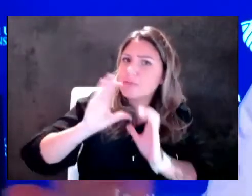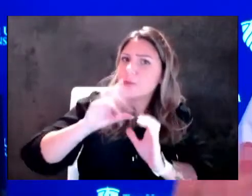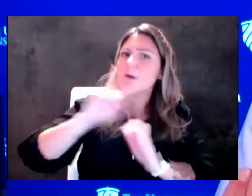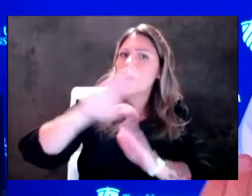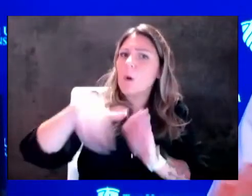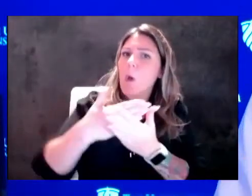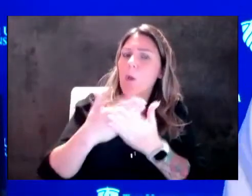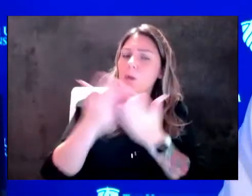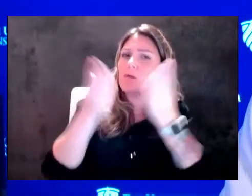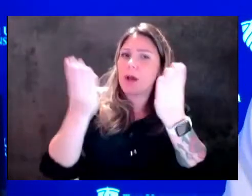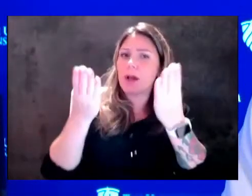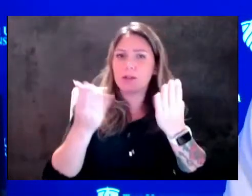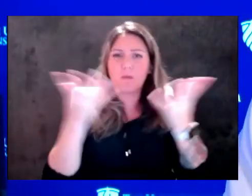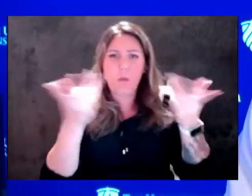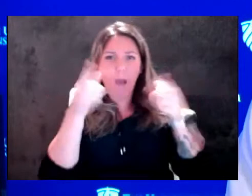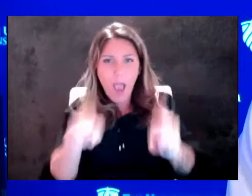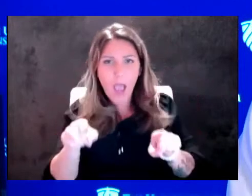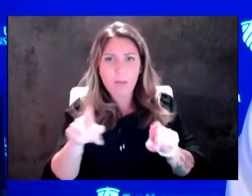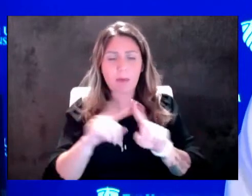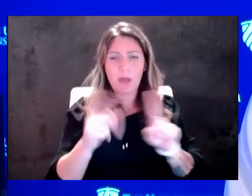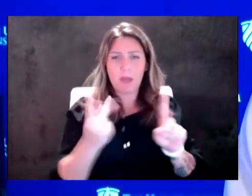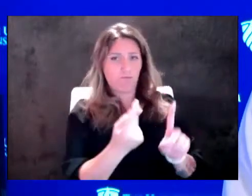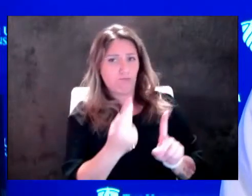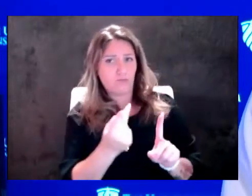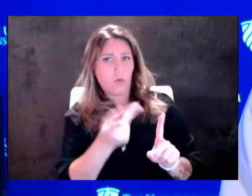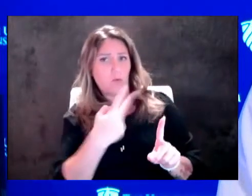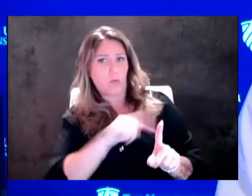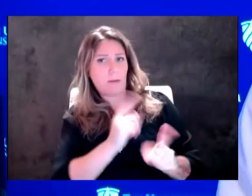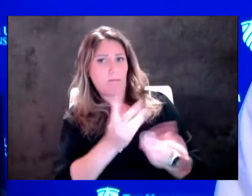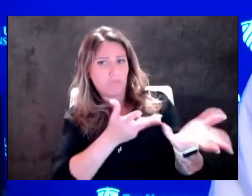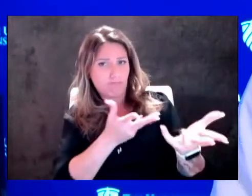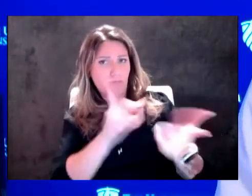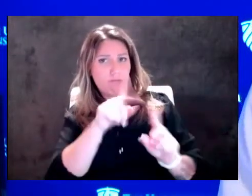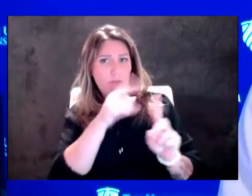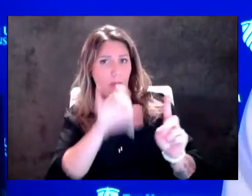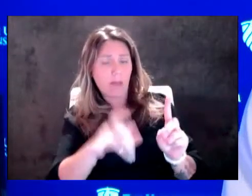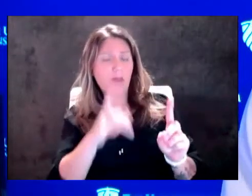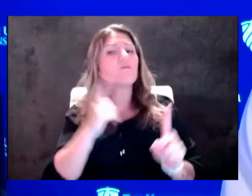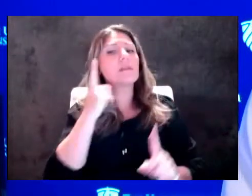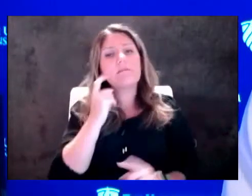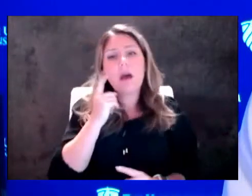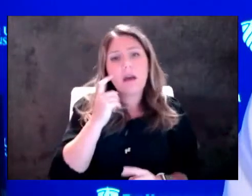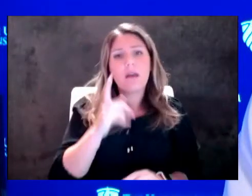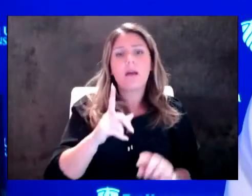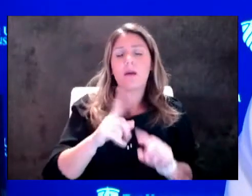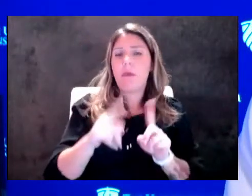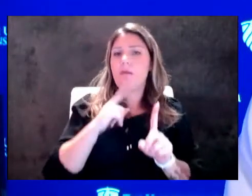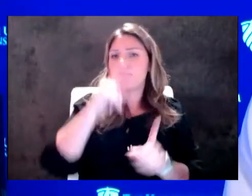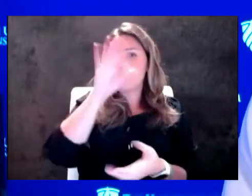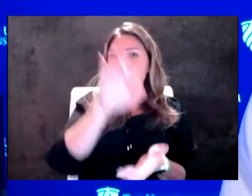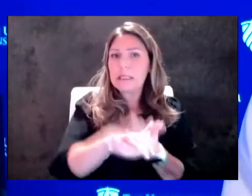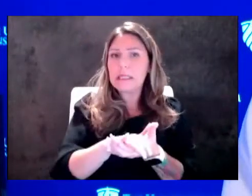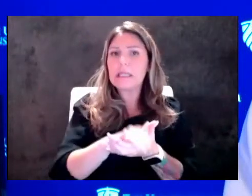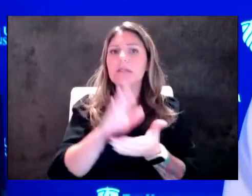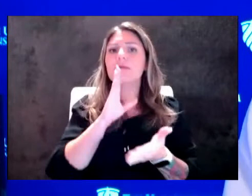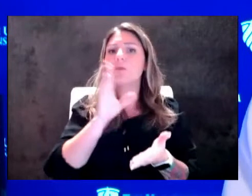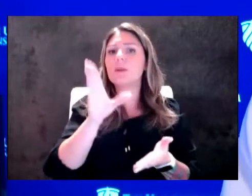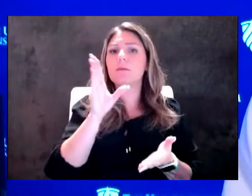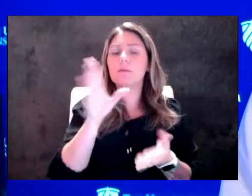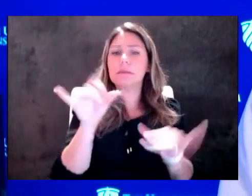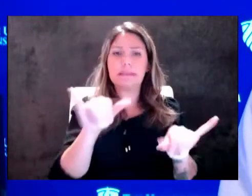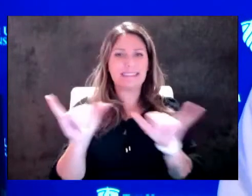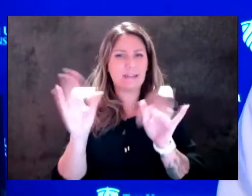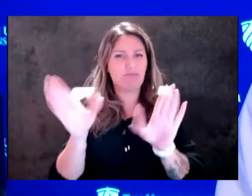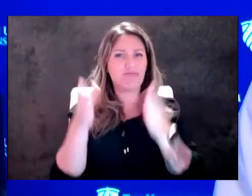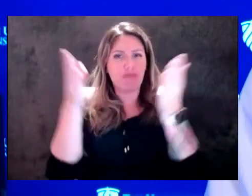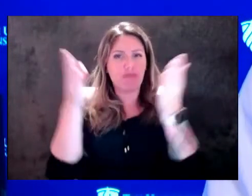but you and I have talked about that, and we're just speculating, but I believe that it will probably be the same recommendations